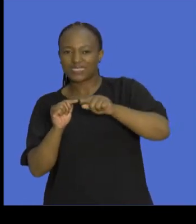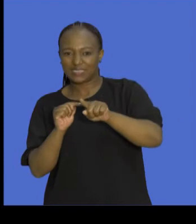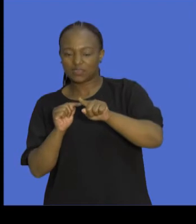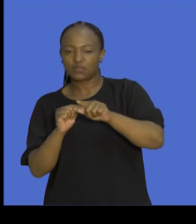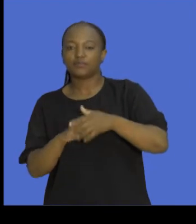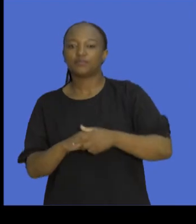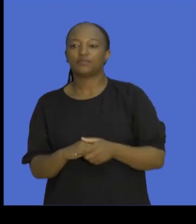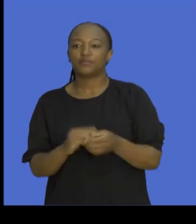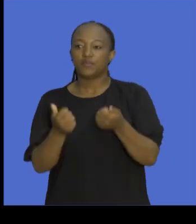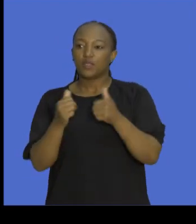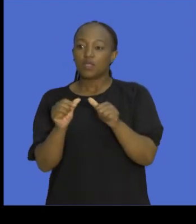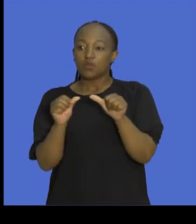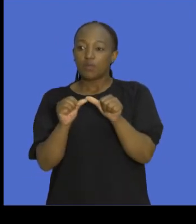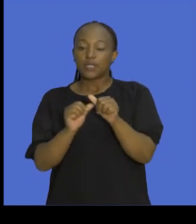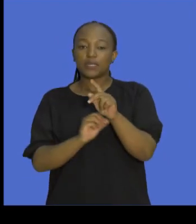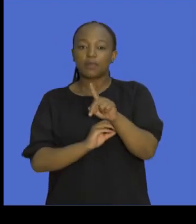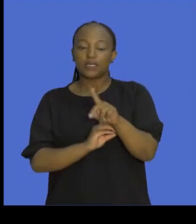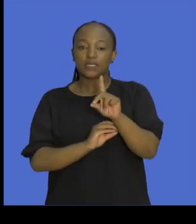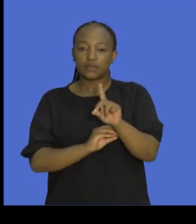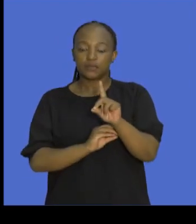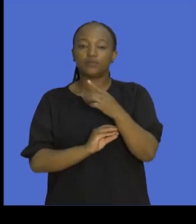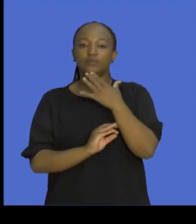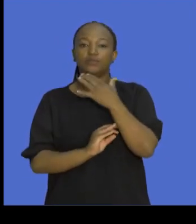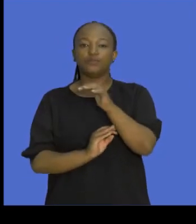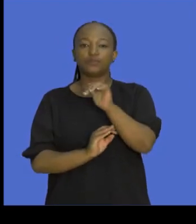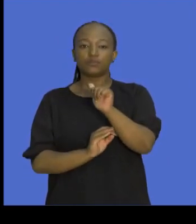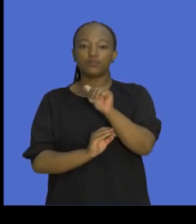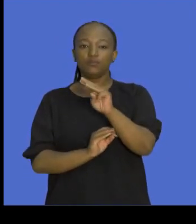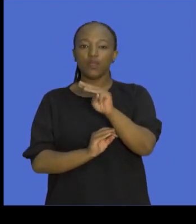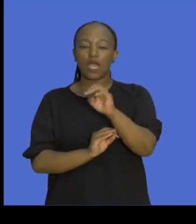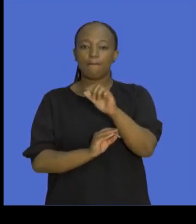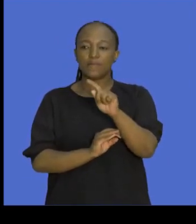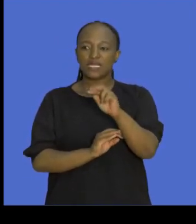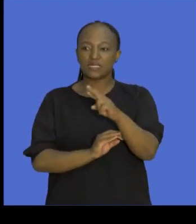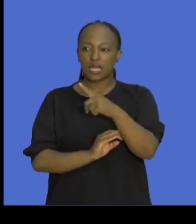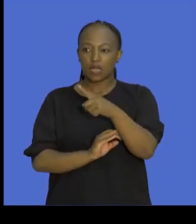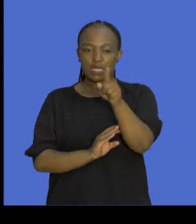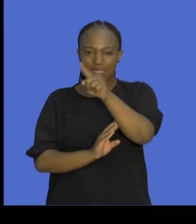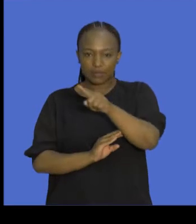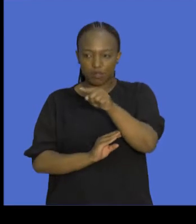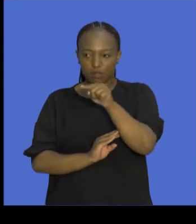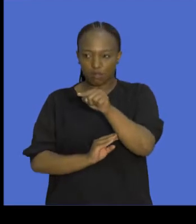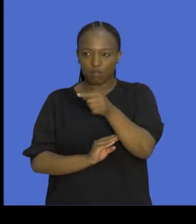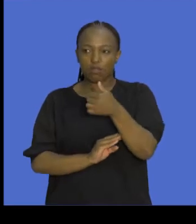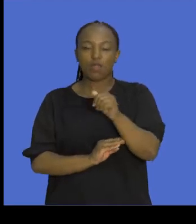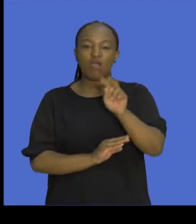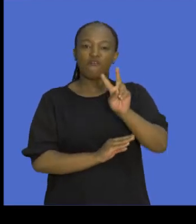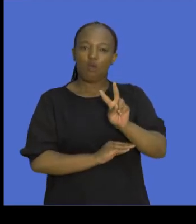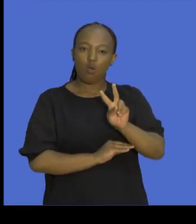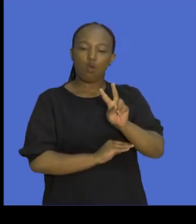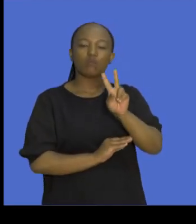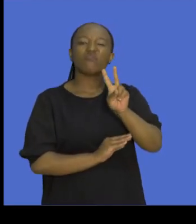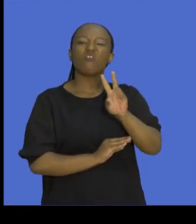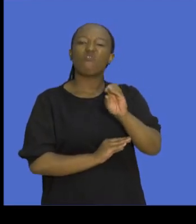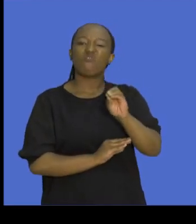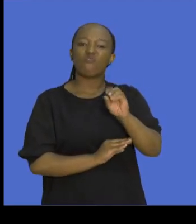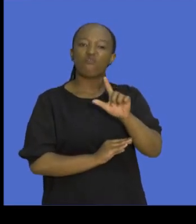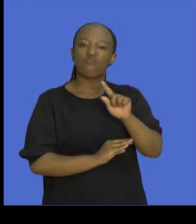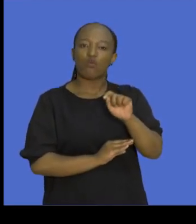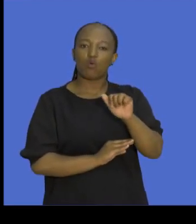measure potential difference across a component. So in ammeter, you remember this is the symbol, while the voltmeter is